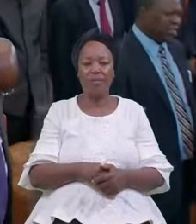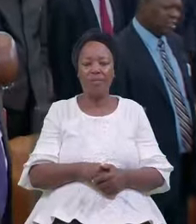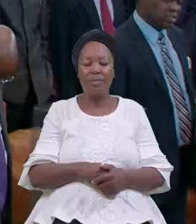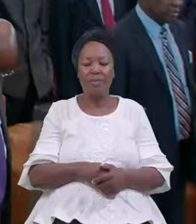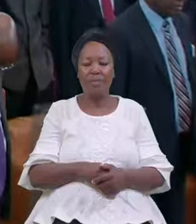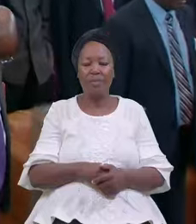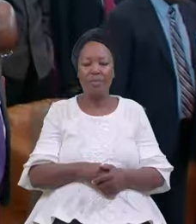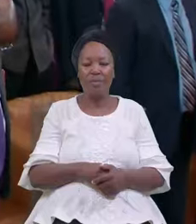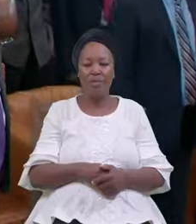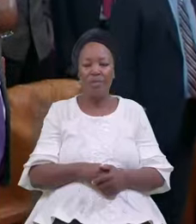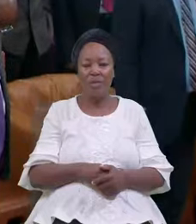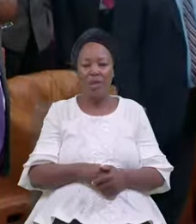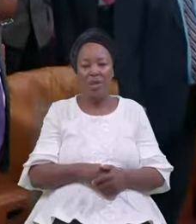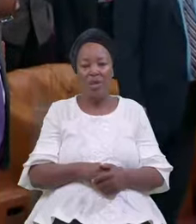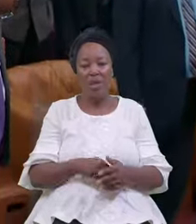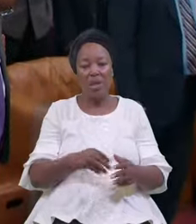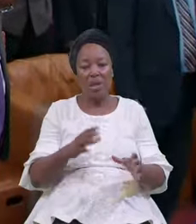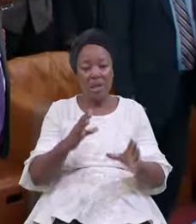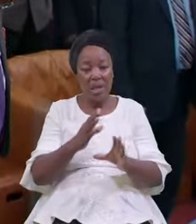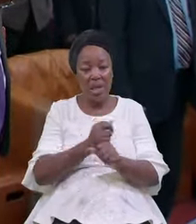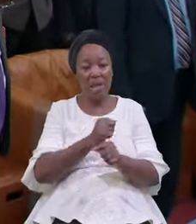Secure forgiveness,